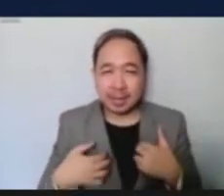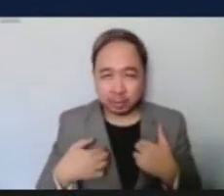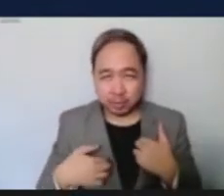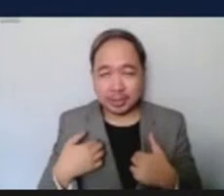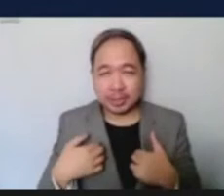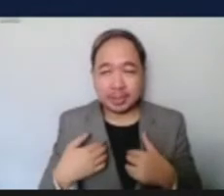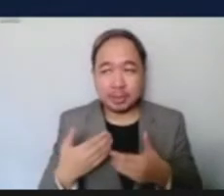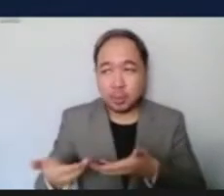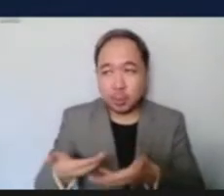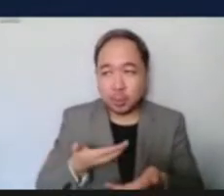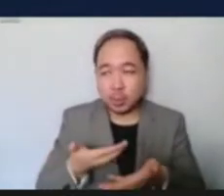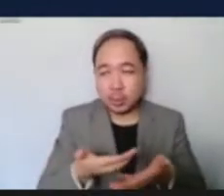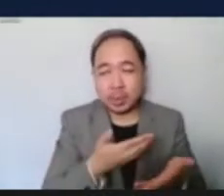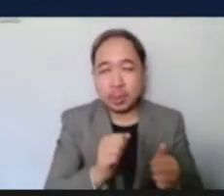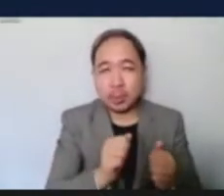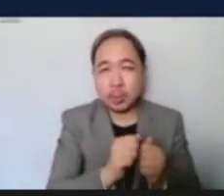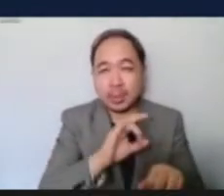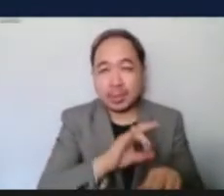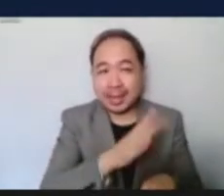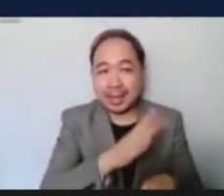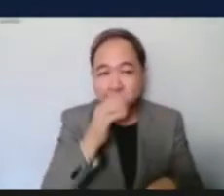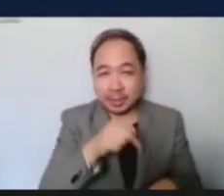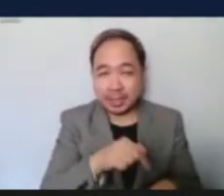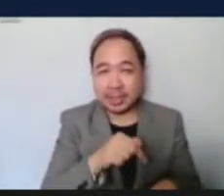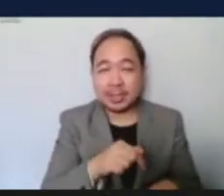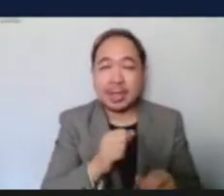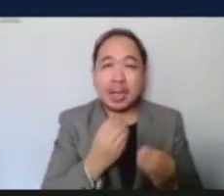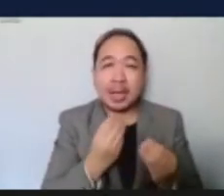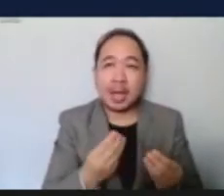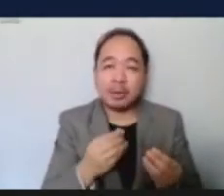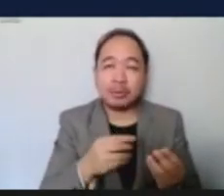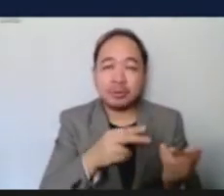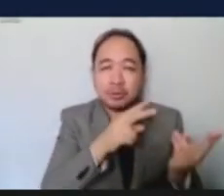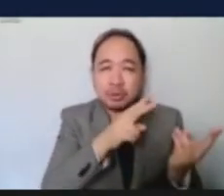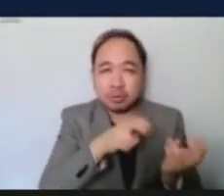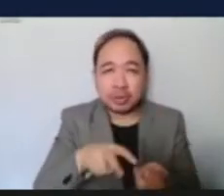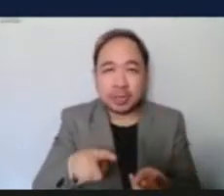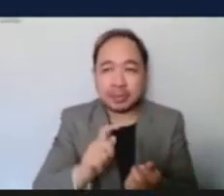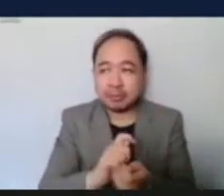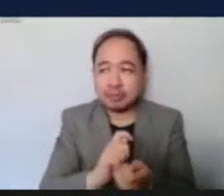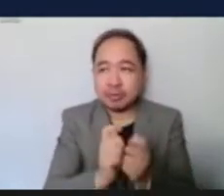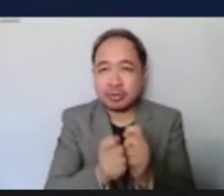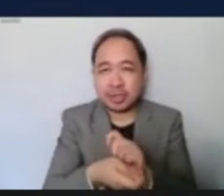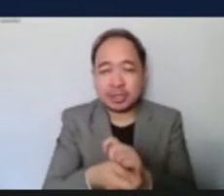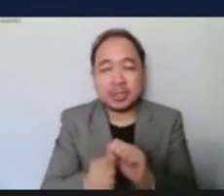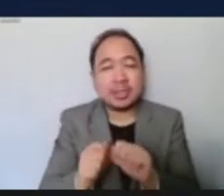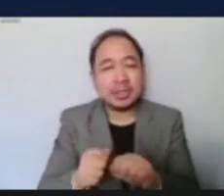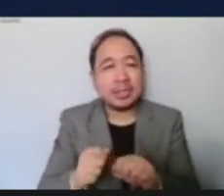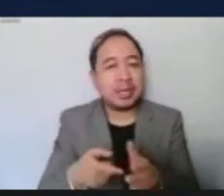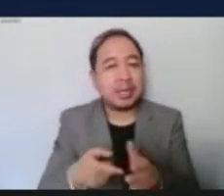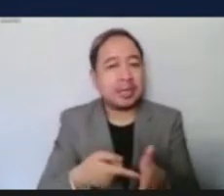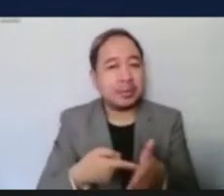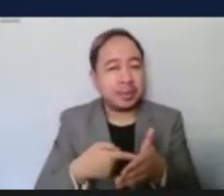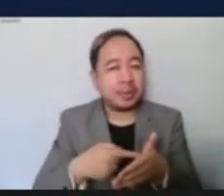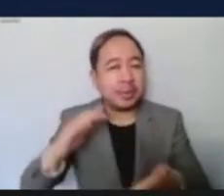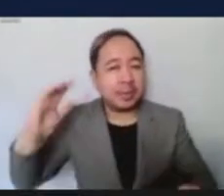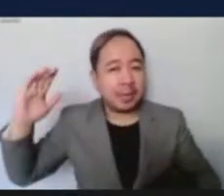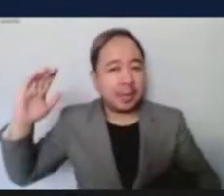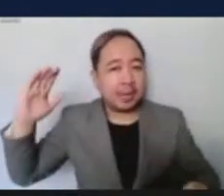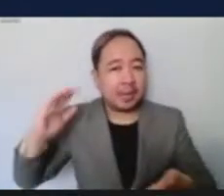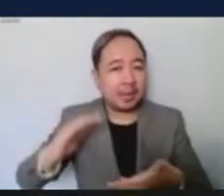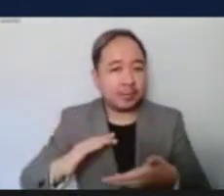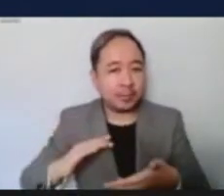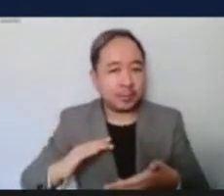experts to work and generate the transformational change required to reduce temperamental degradation